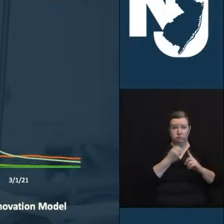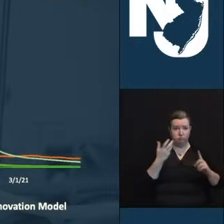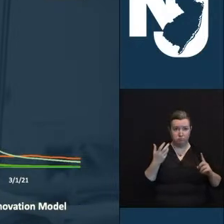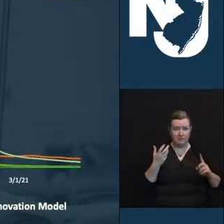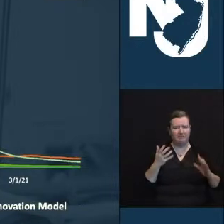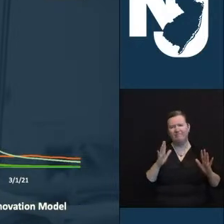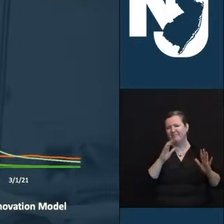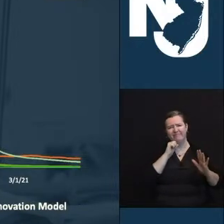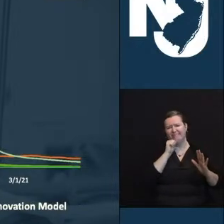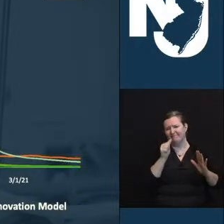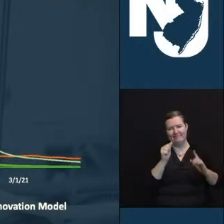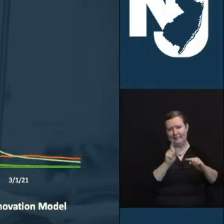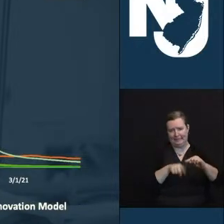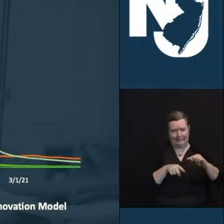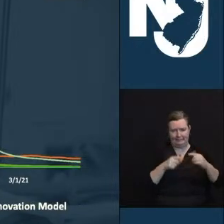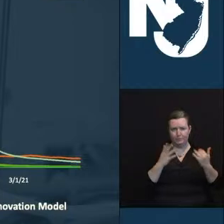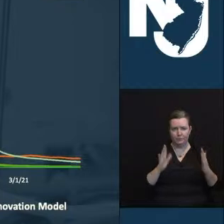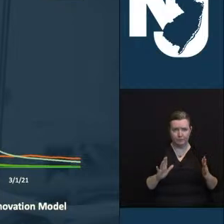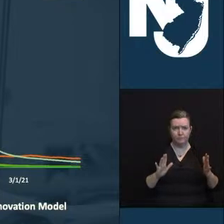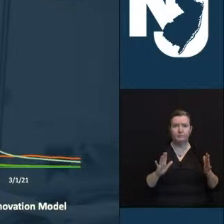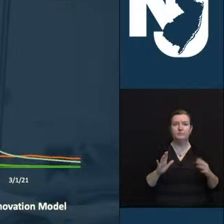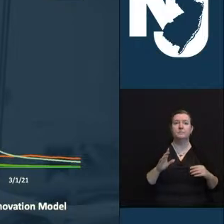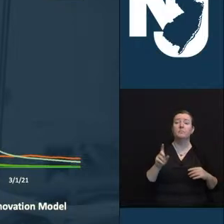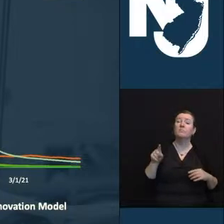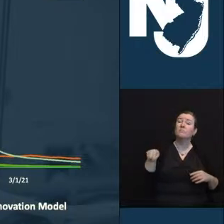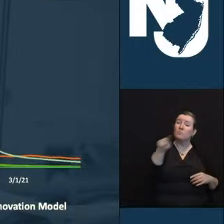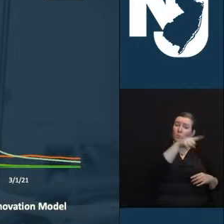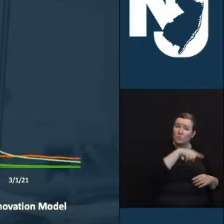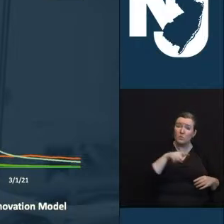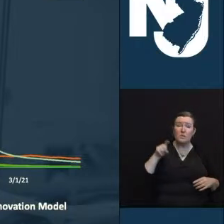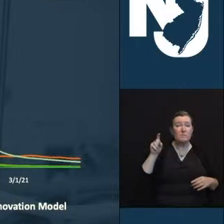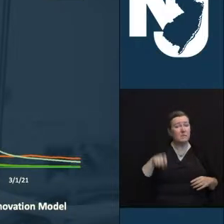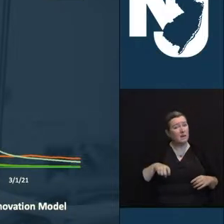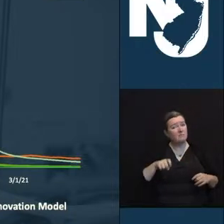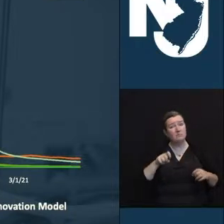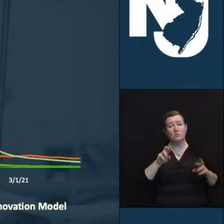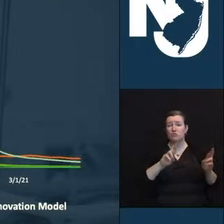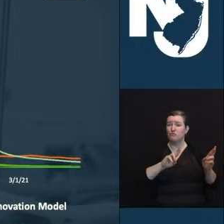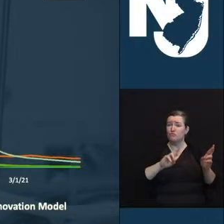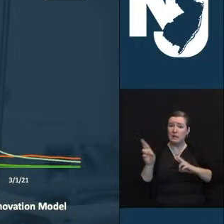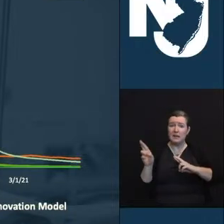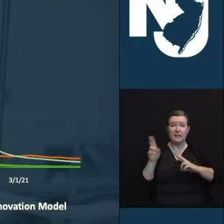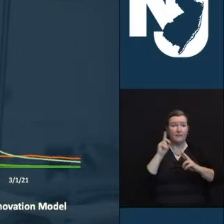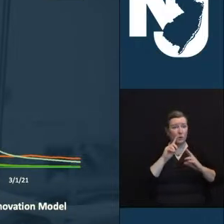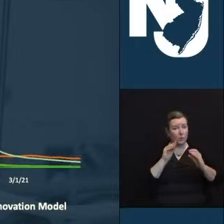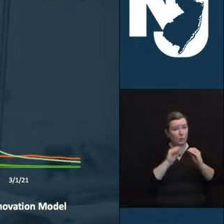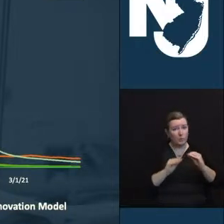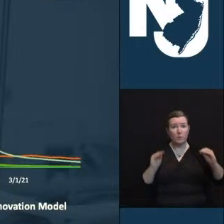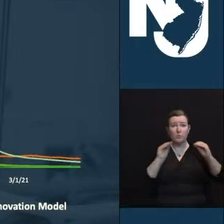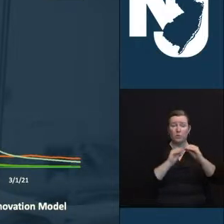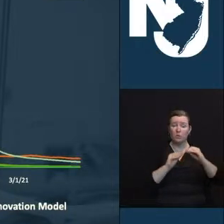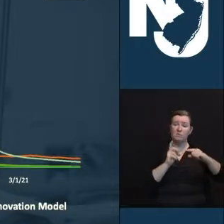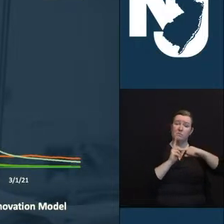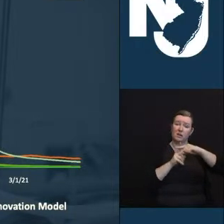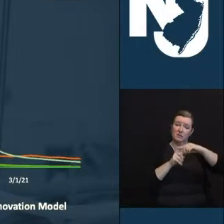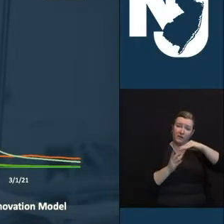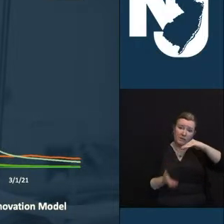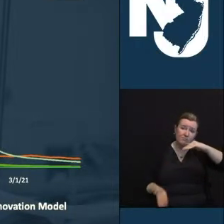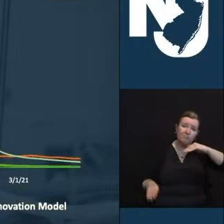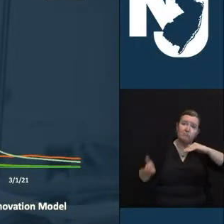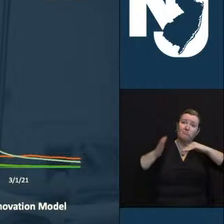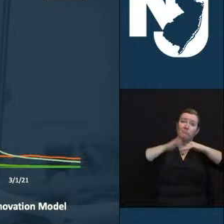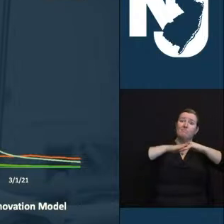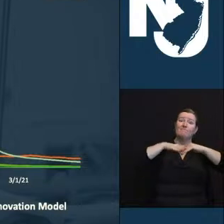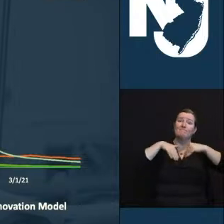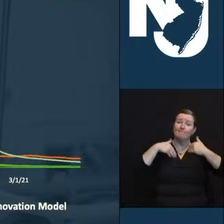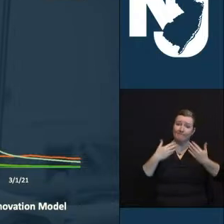Now, surely we must prepare for more new cases under both models. We get that. The Department of Health's model on the left, again, this is the moderate